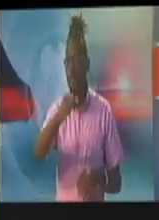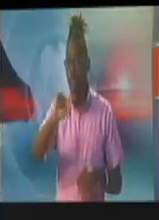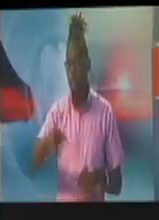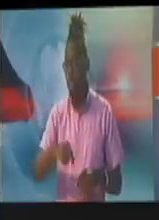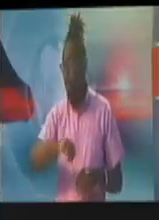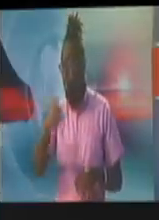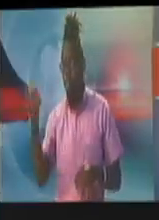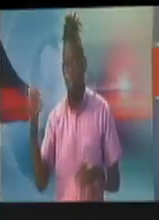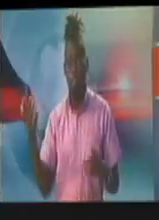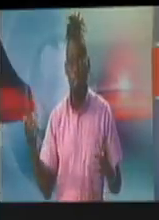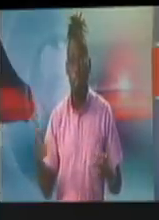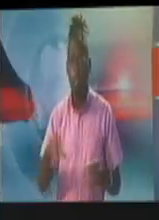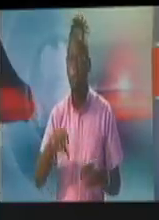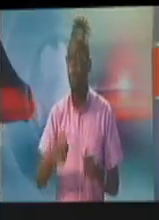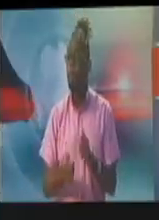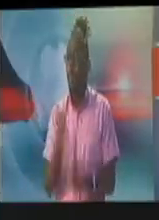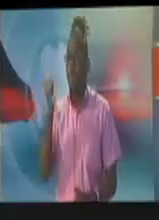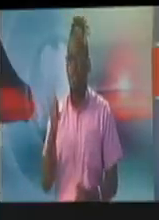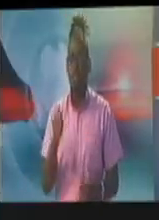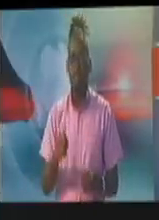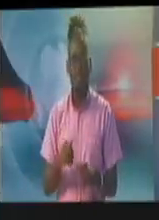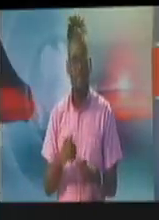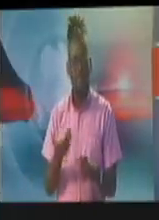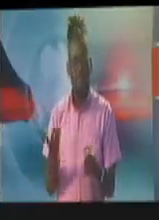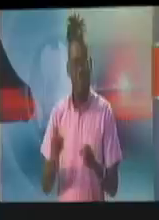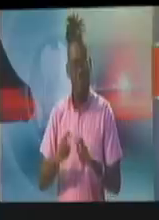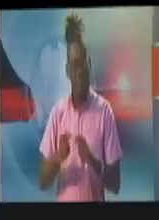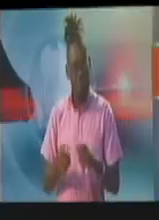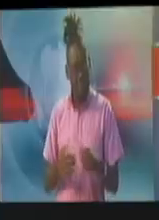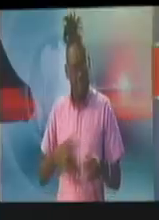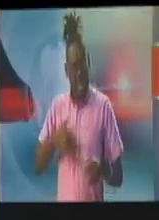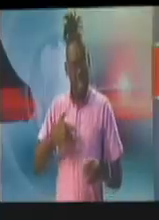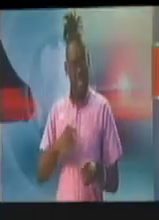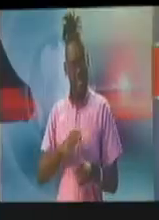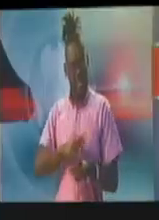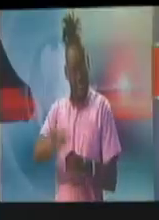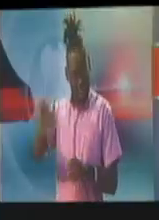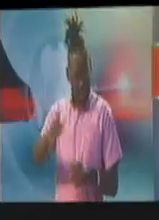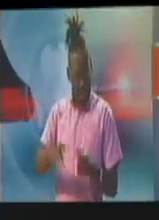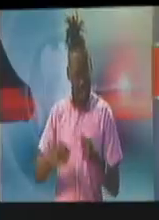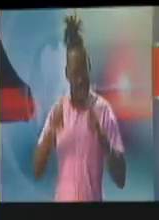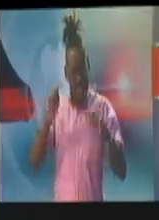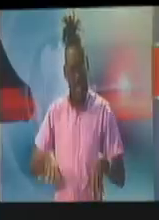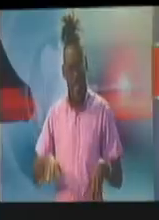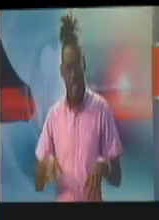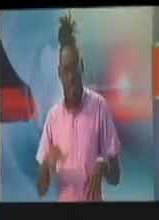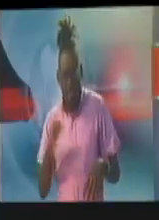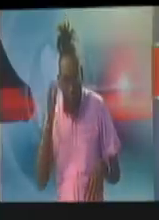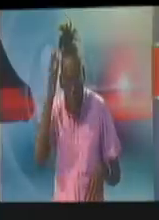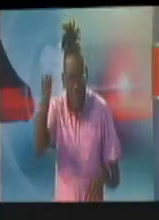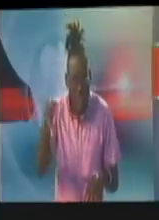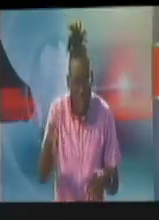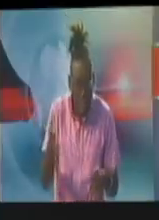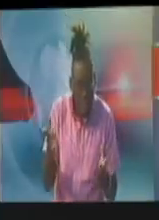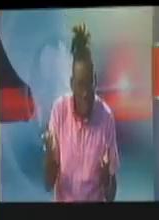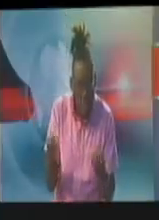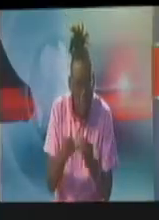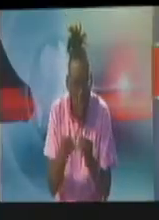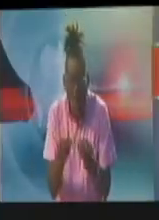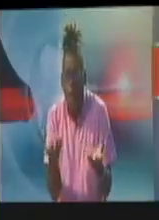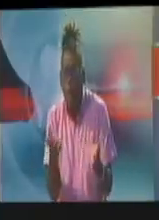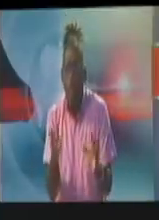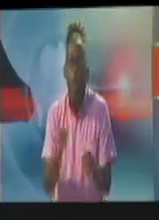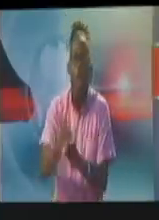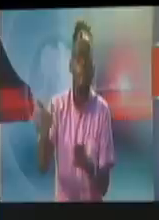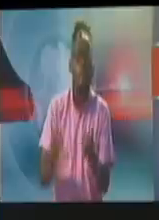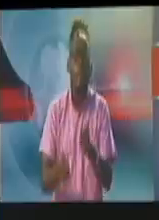is sufficient to carry out the ramped up testing as you envision, particularly because our